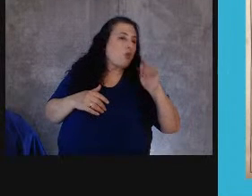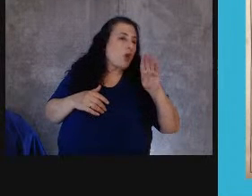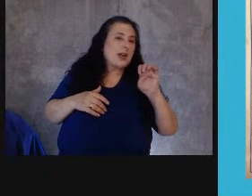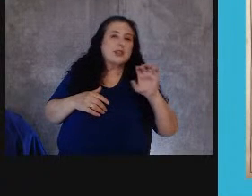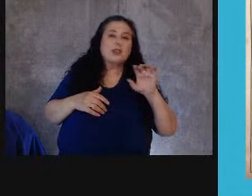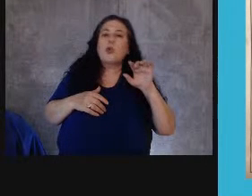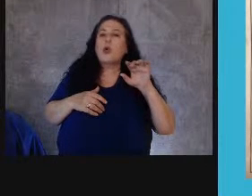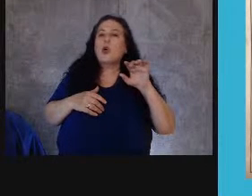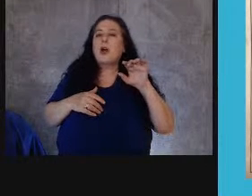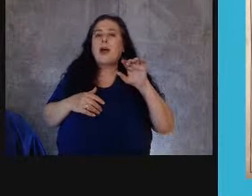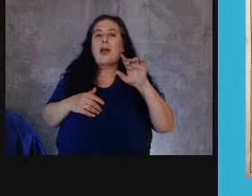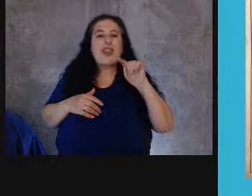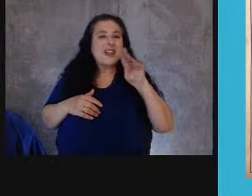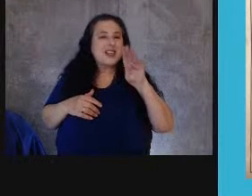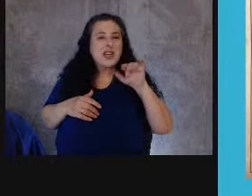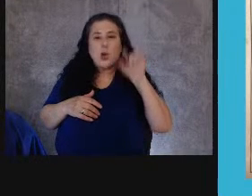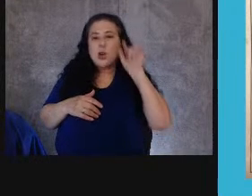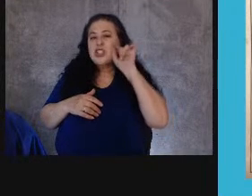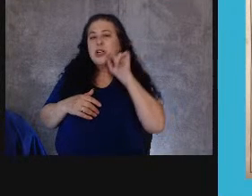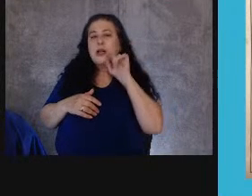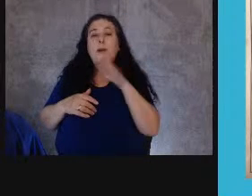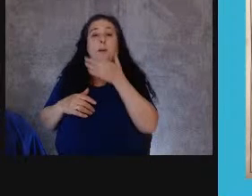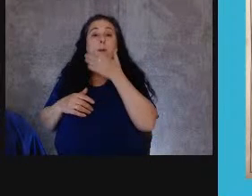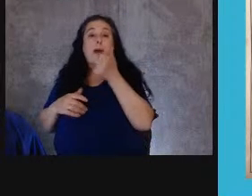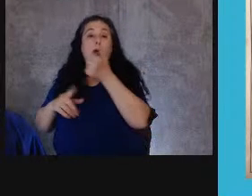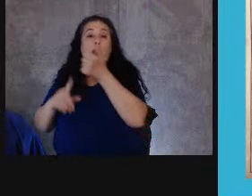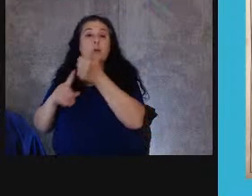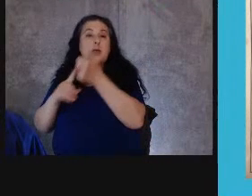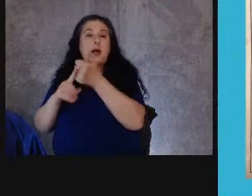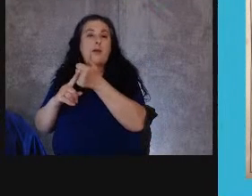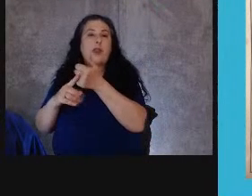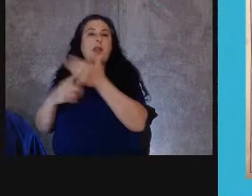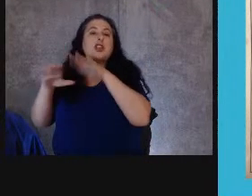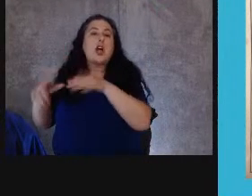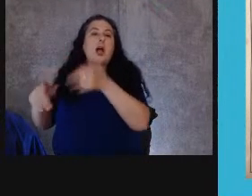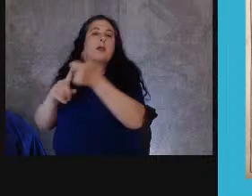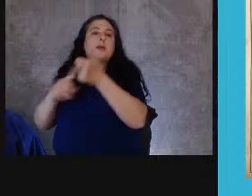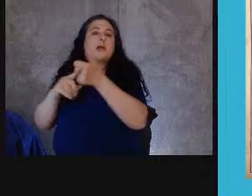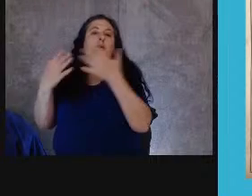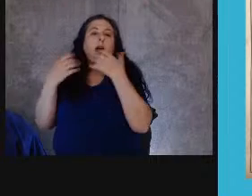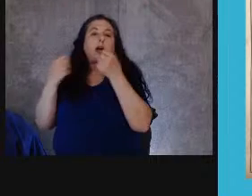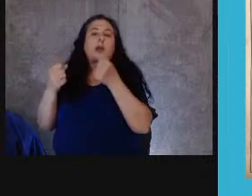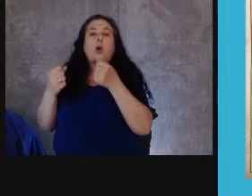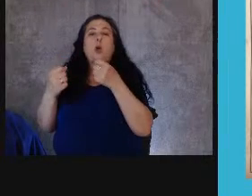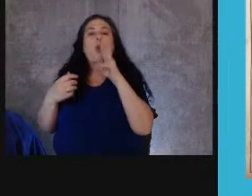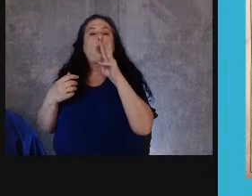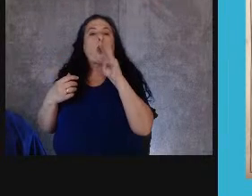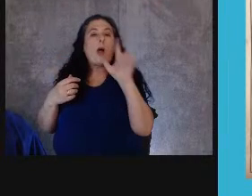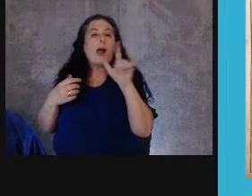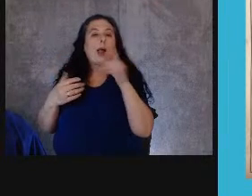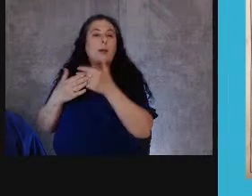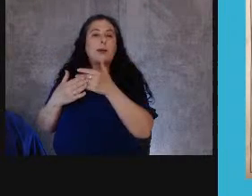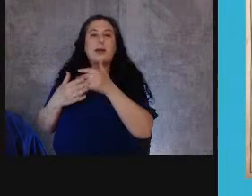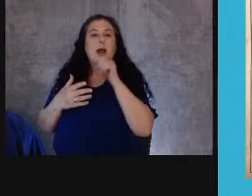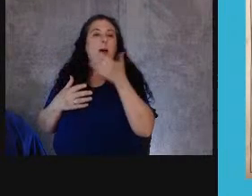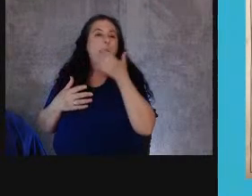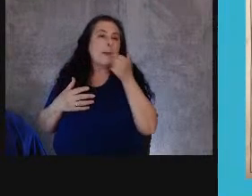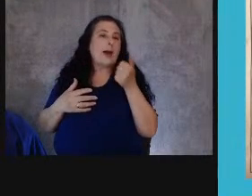or anything else. I think they mean better as in the child is healthier, right? We would say well baby rather than better baby.